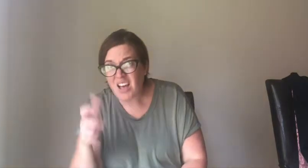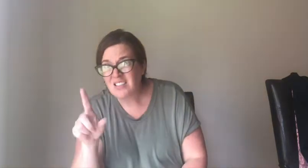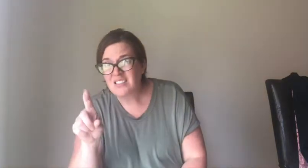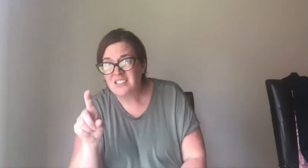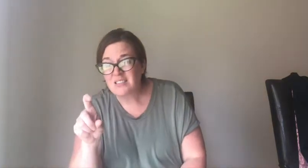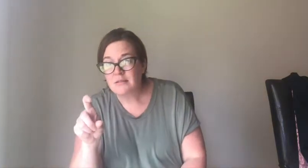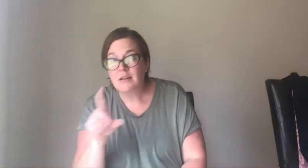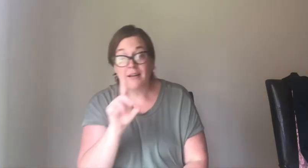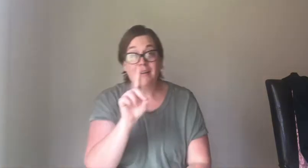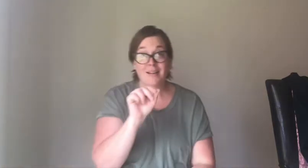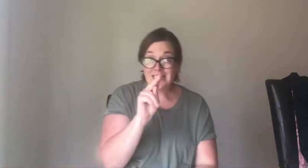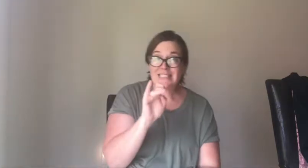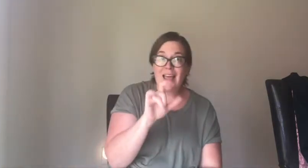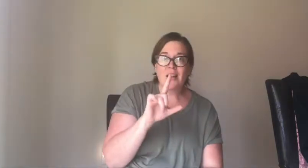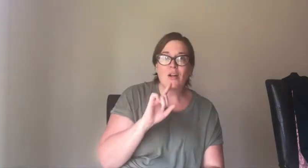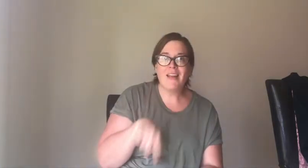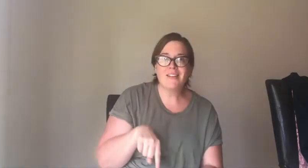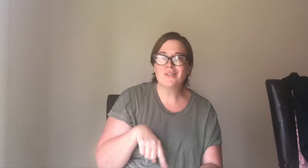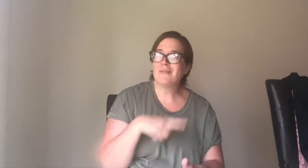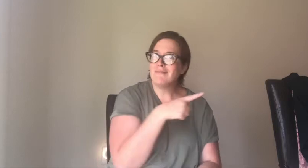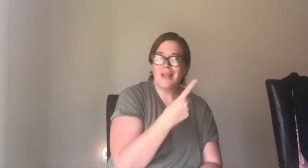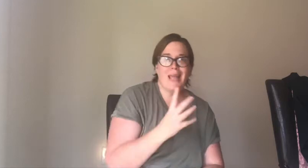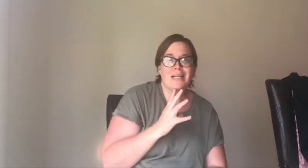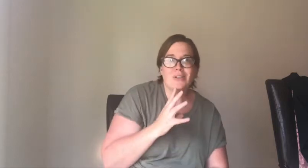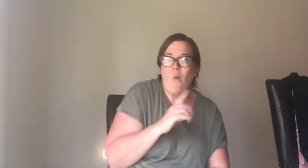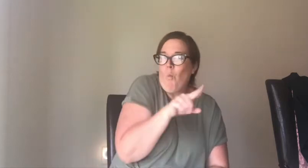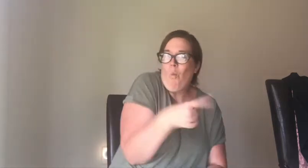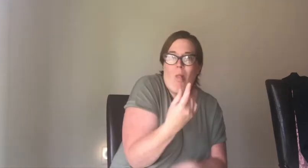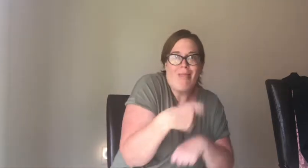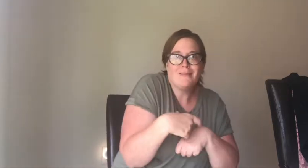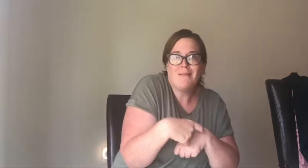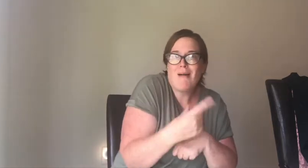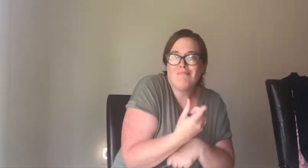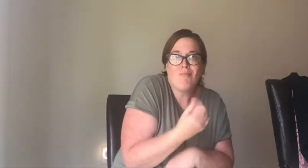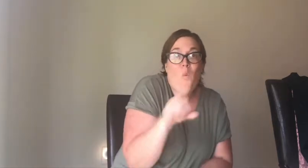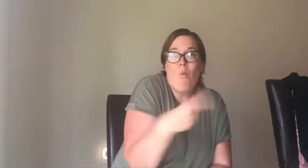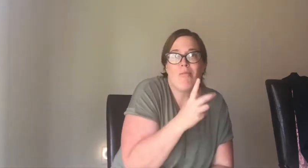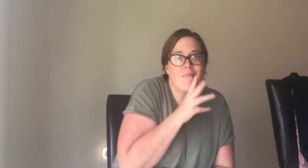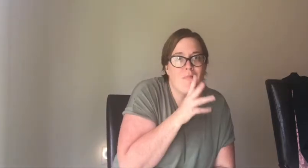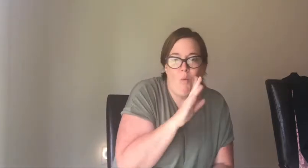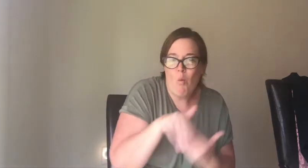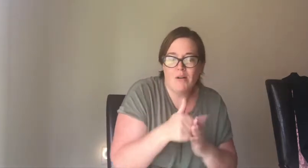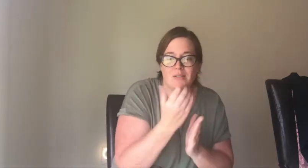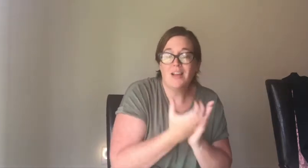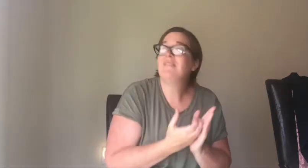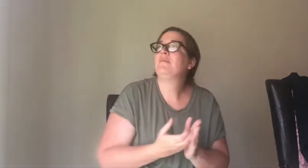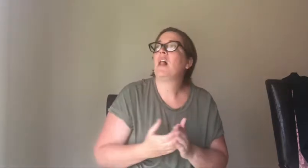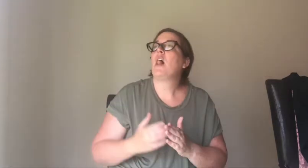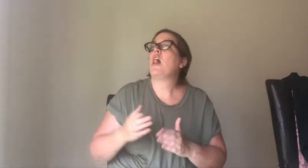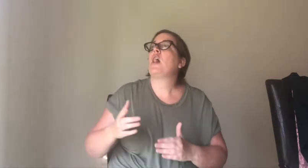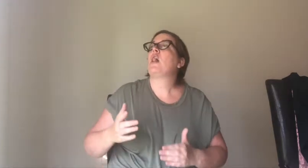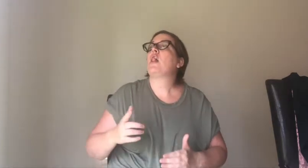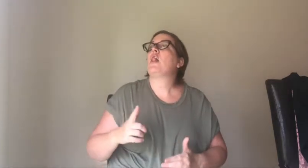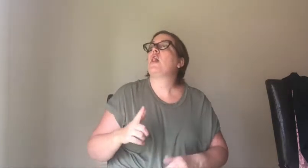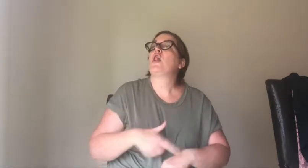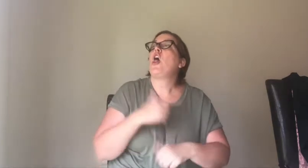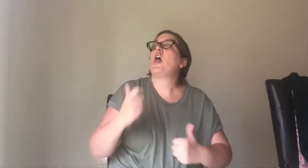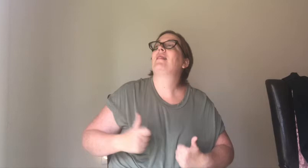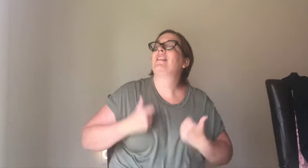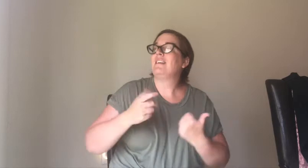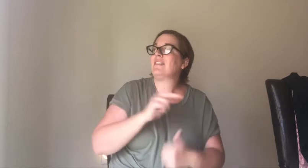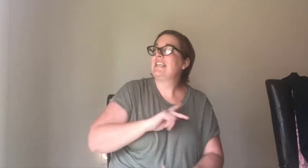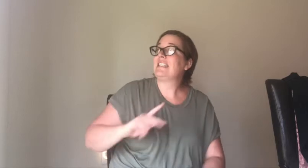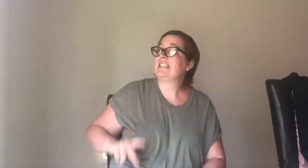night fasting. He refused his usual entertainment and could not sleep at all that night. Very early the next morning, the king got